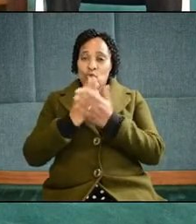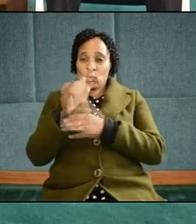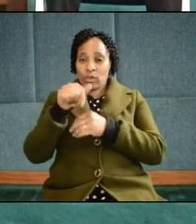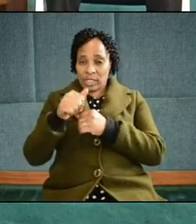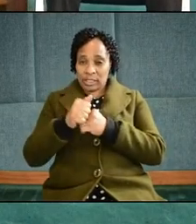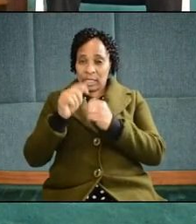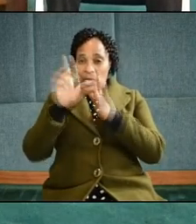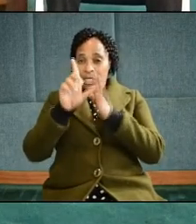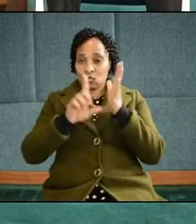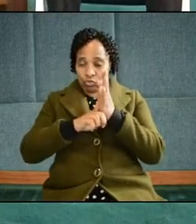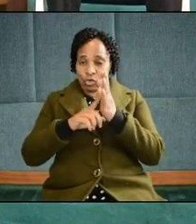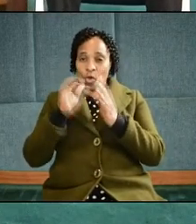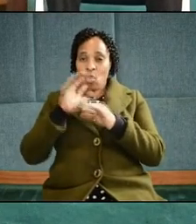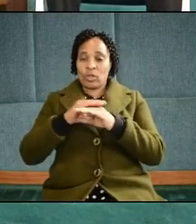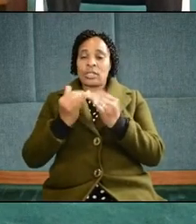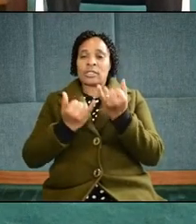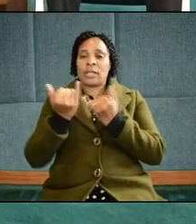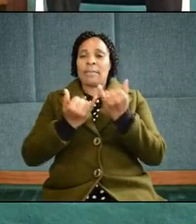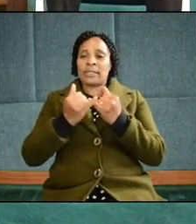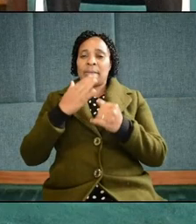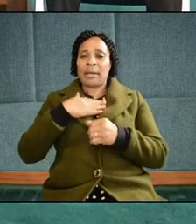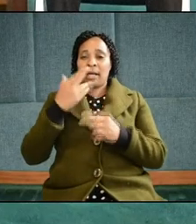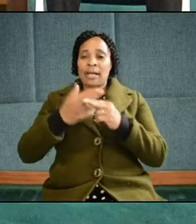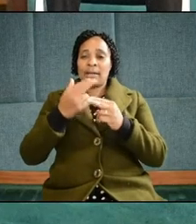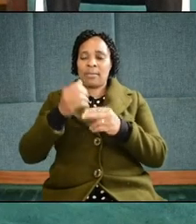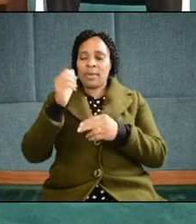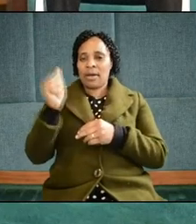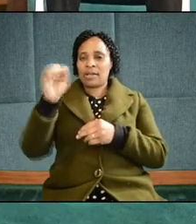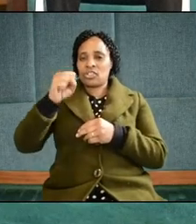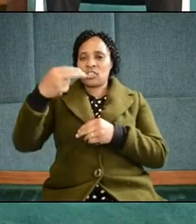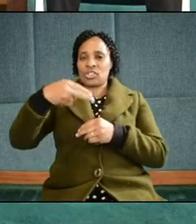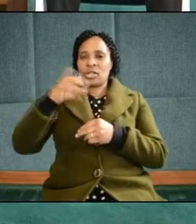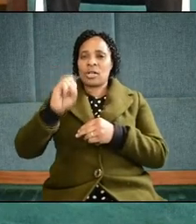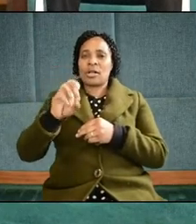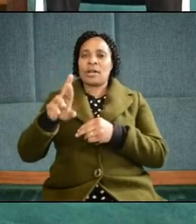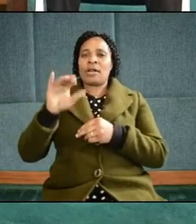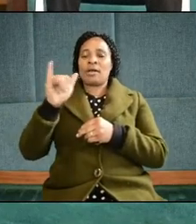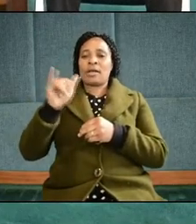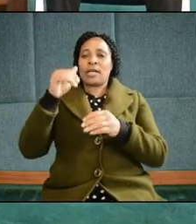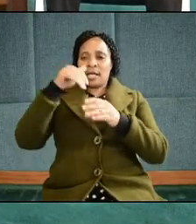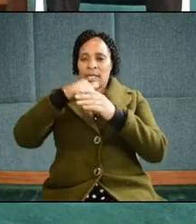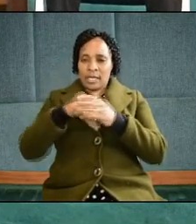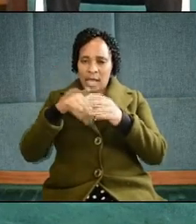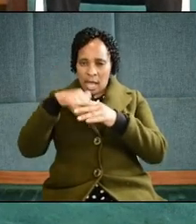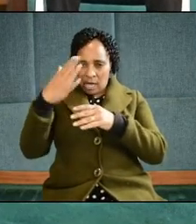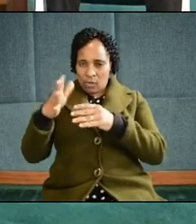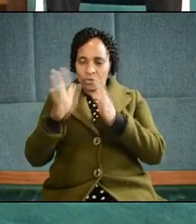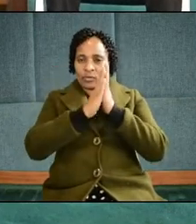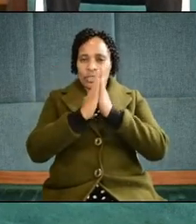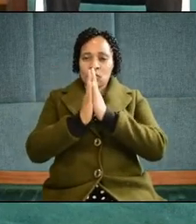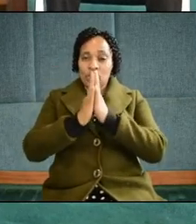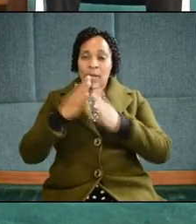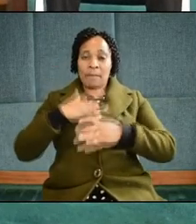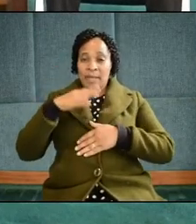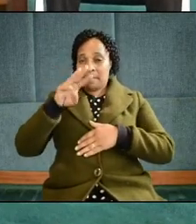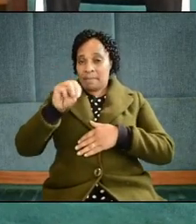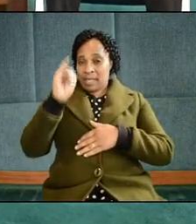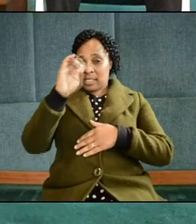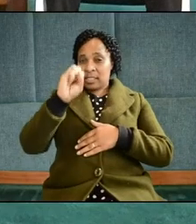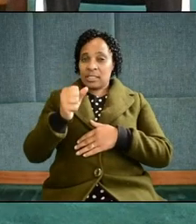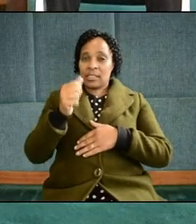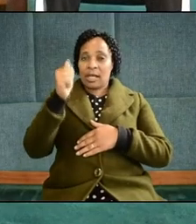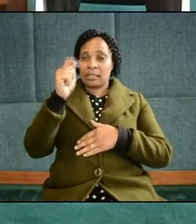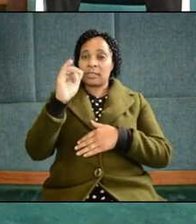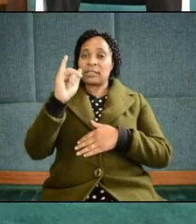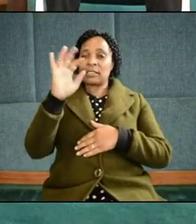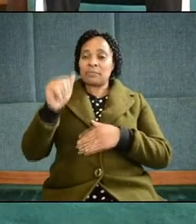Sabbath. And my name is Ashley, and I'll be taking you through into and out of the story. I am Misati, and